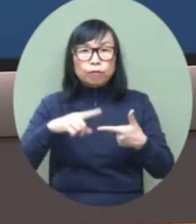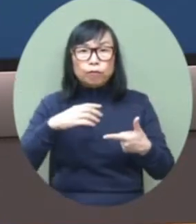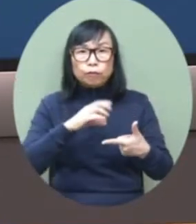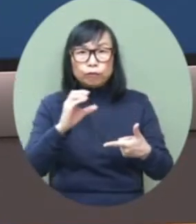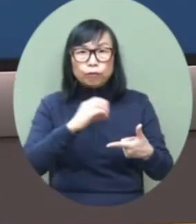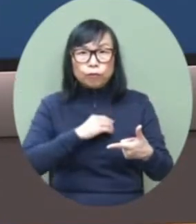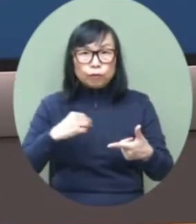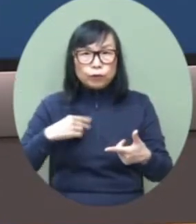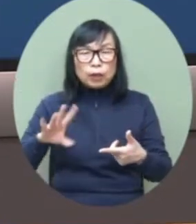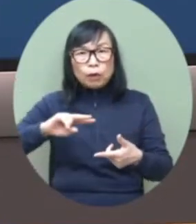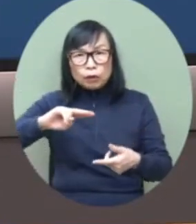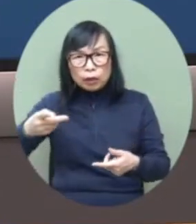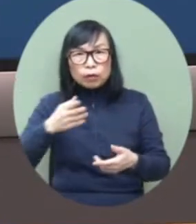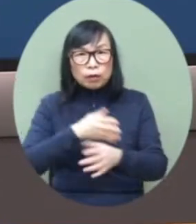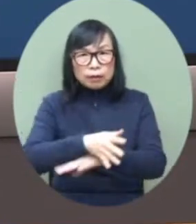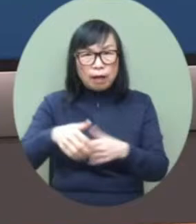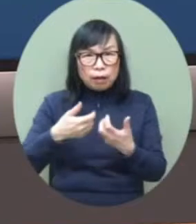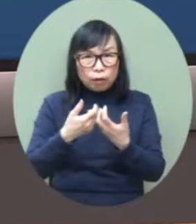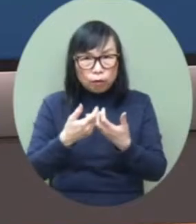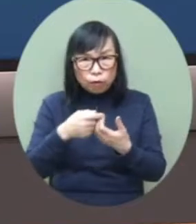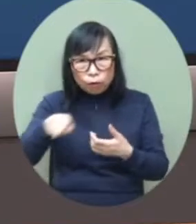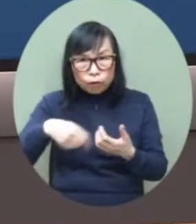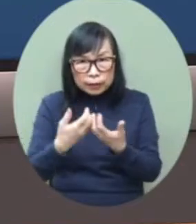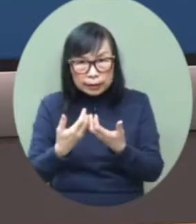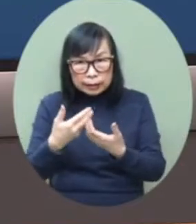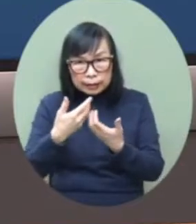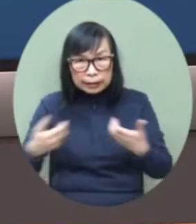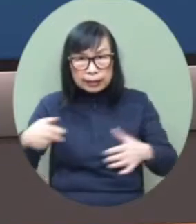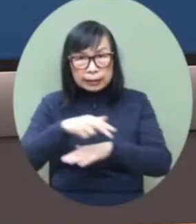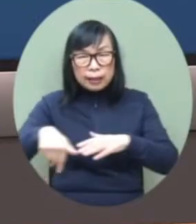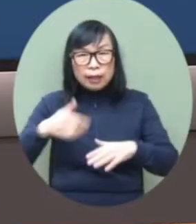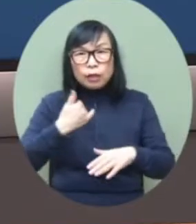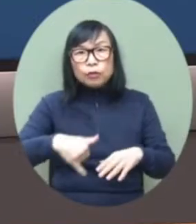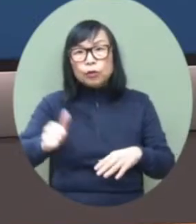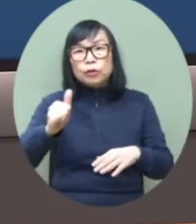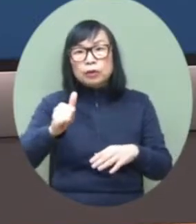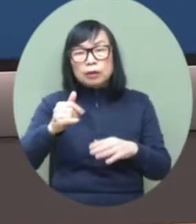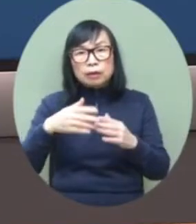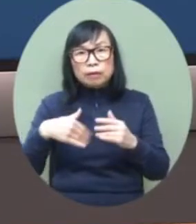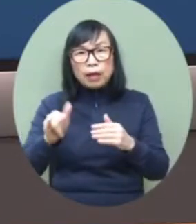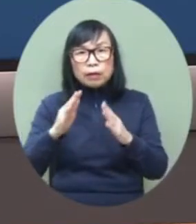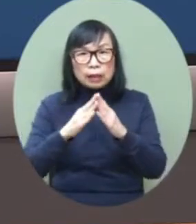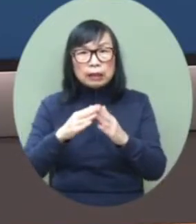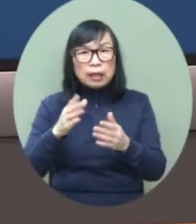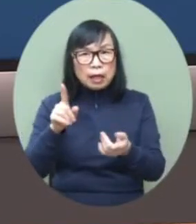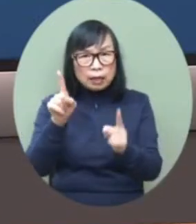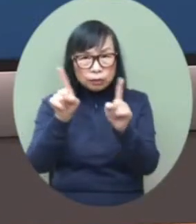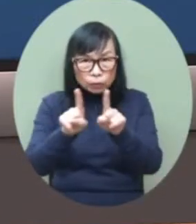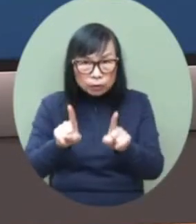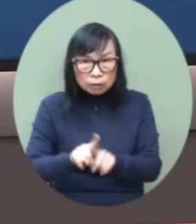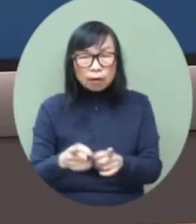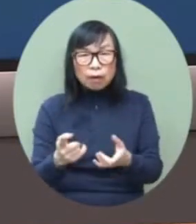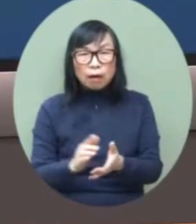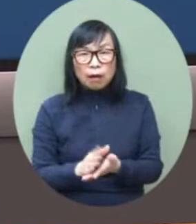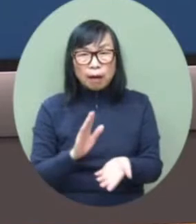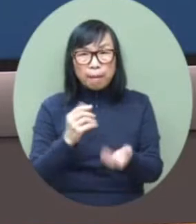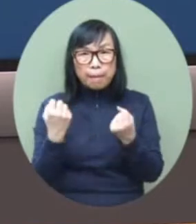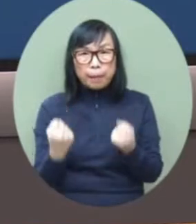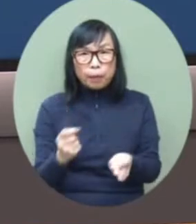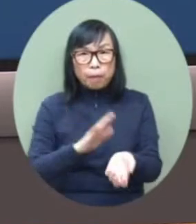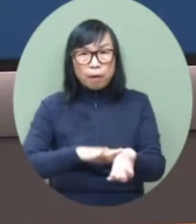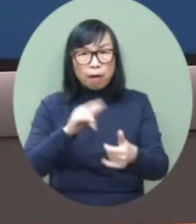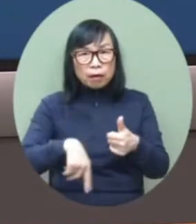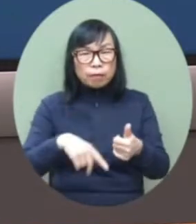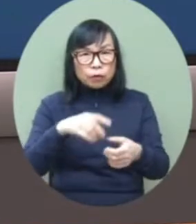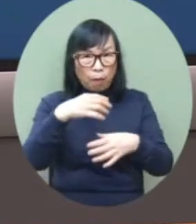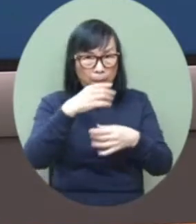Dr. Choi, the Undersecretary, mentioned, we will adjust our discharging